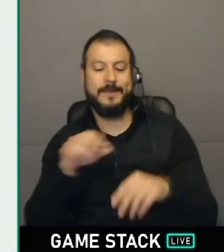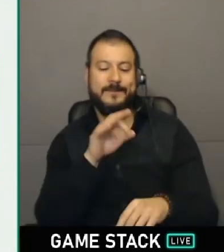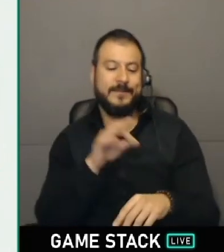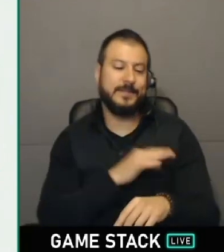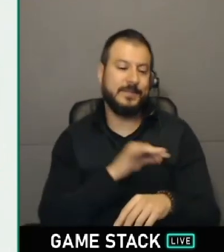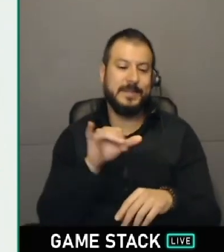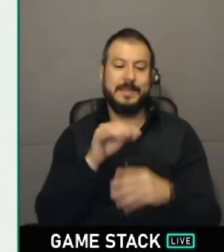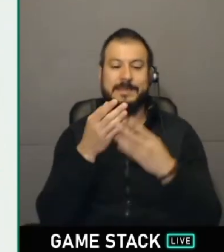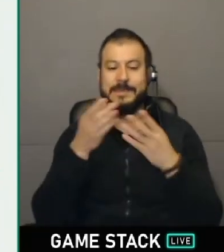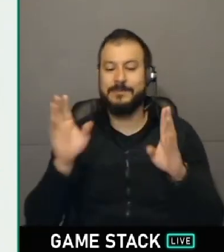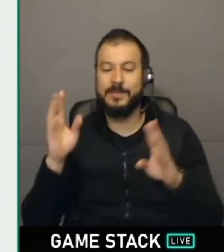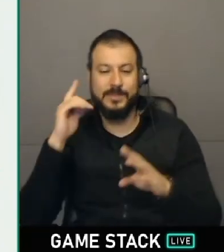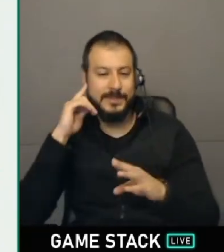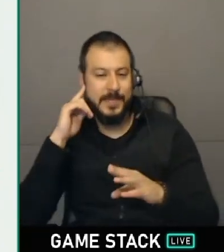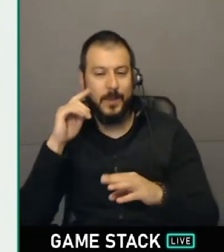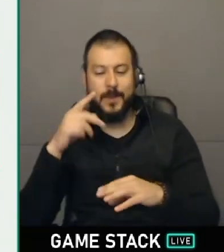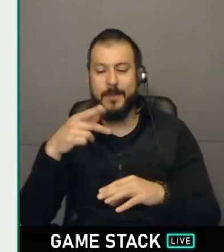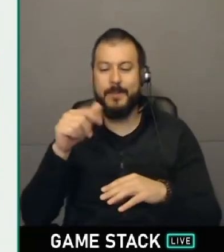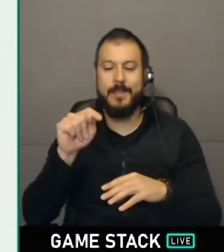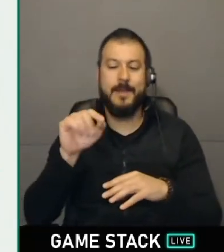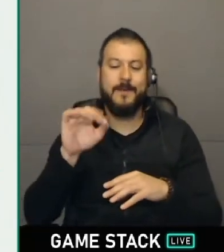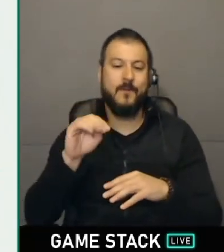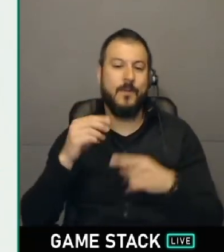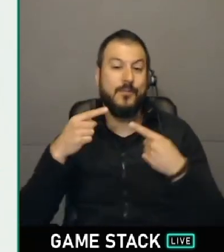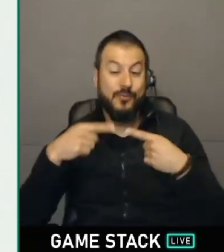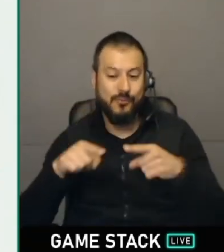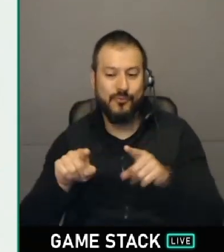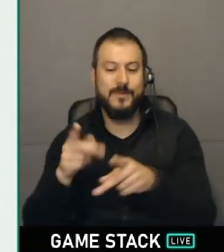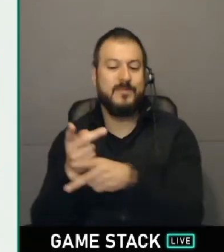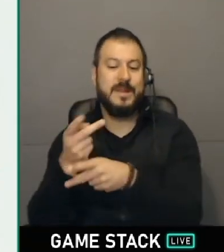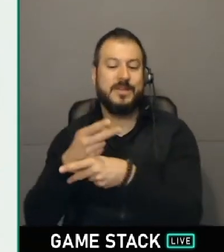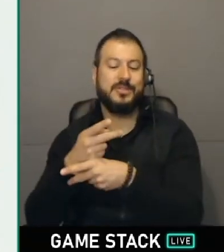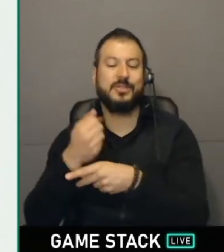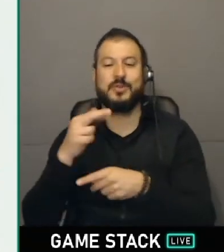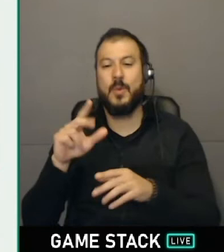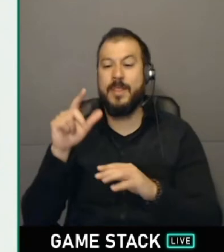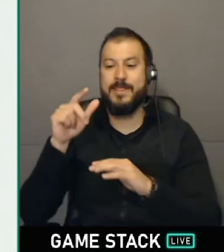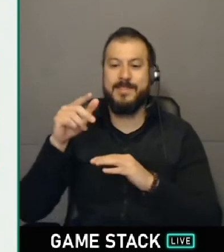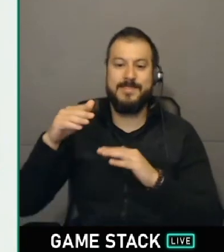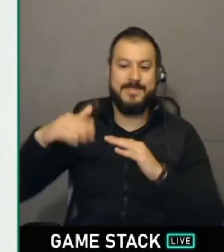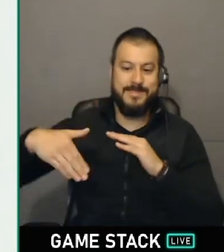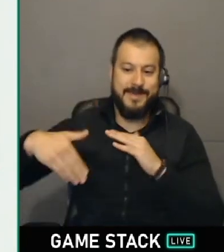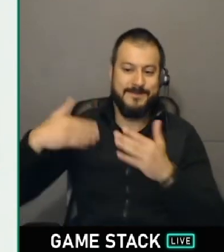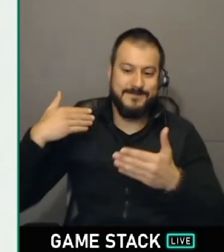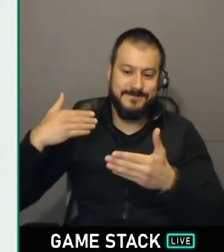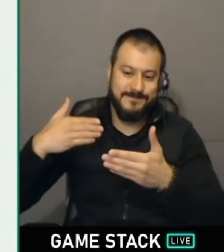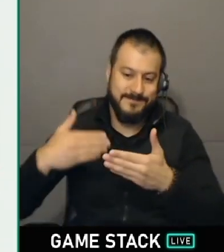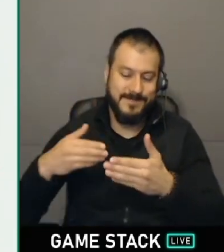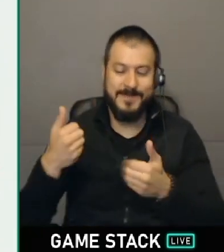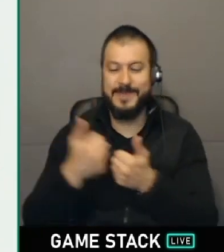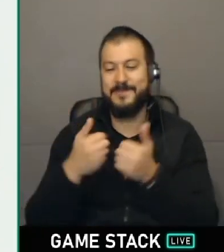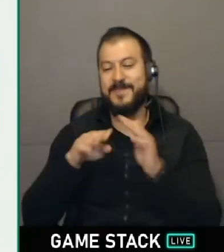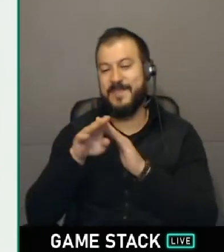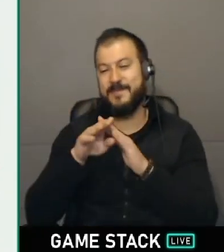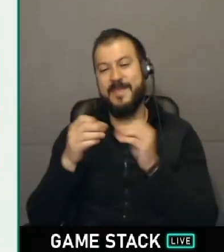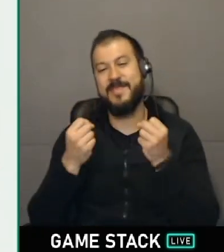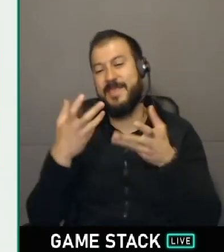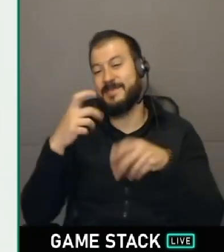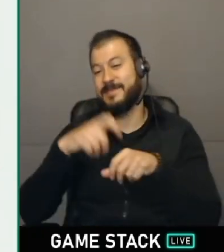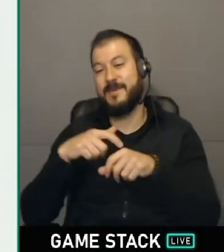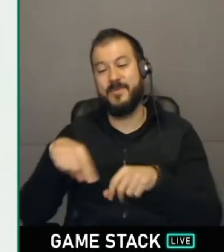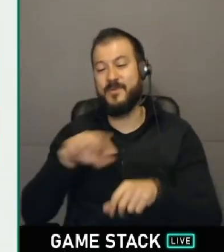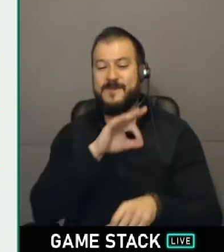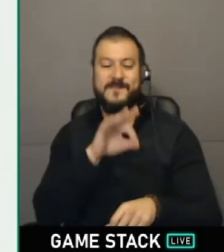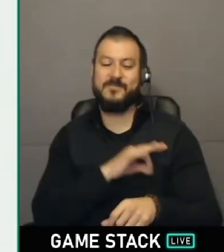sound platform during production or late in the game development. And a lot of times those features get